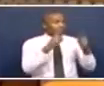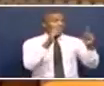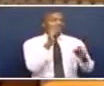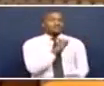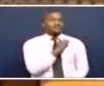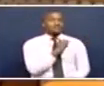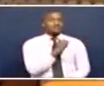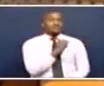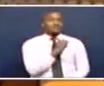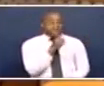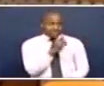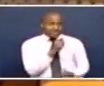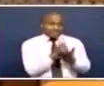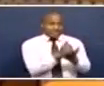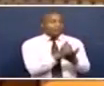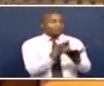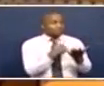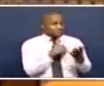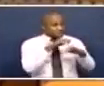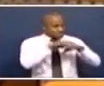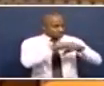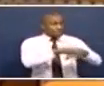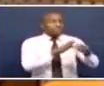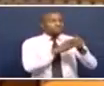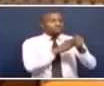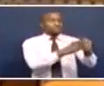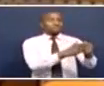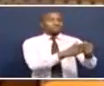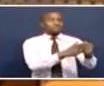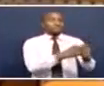you know, to leadership and everything. Incredible. 33 years old. It's incredible.